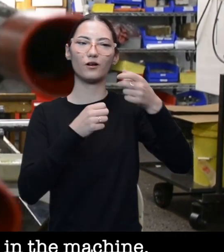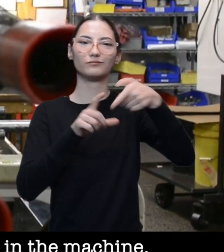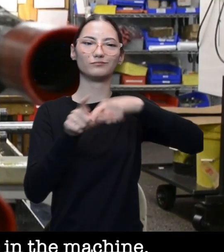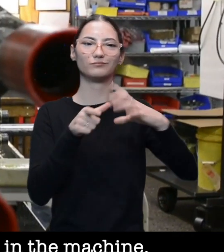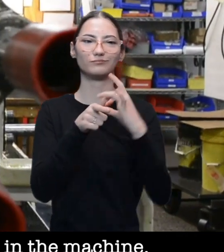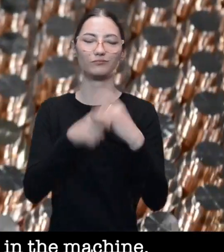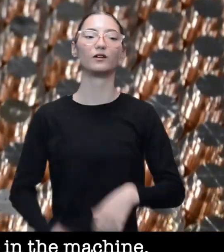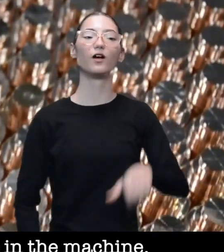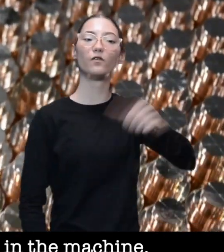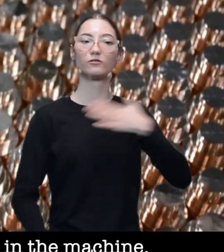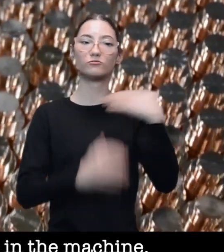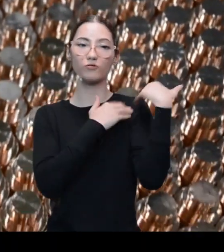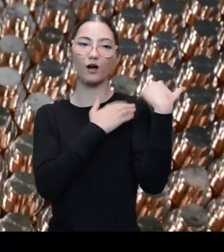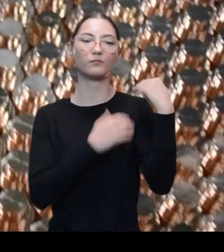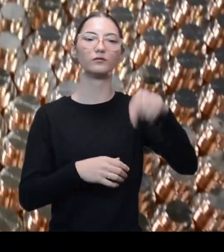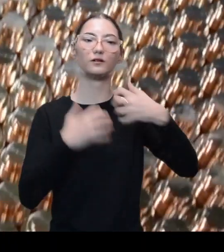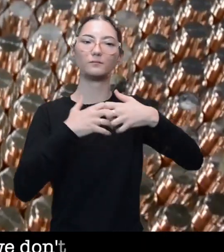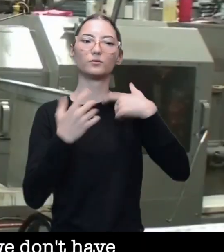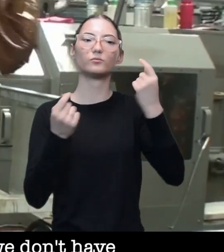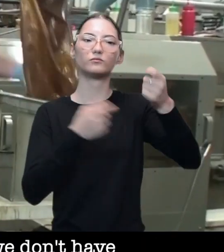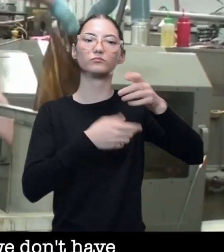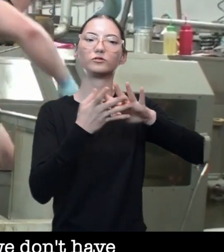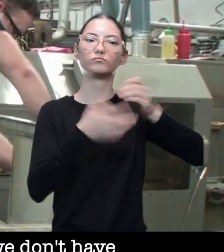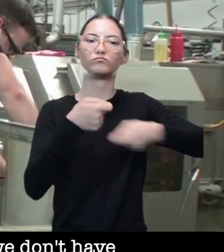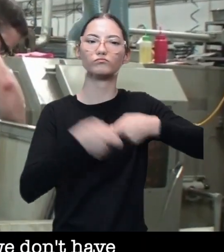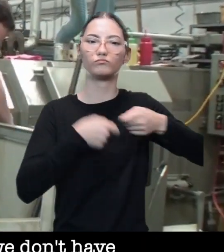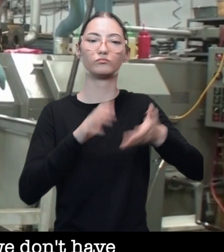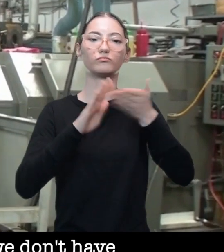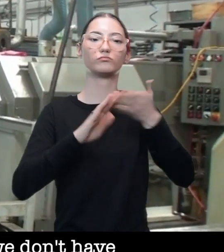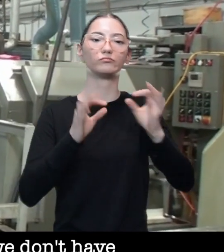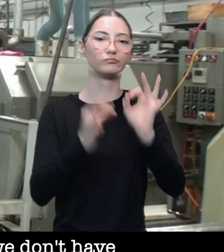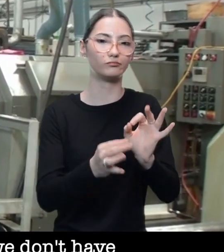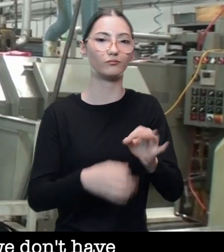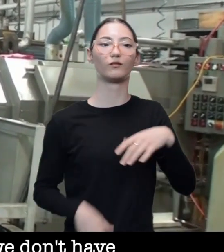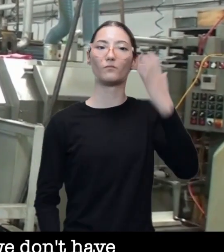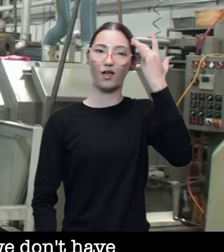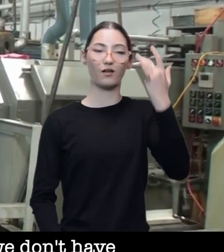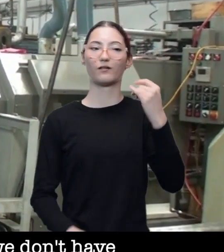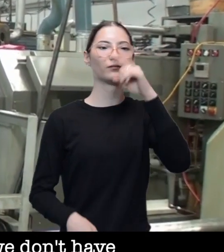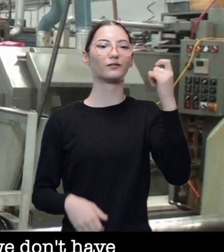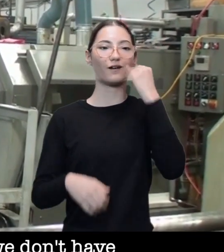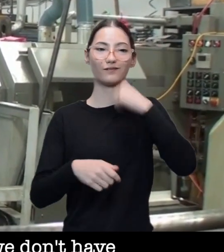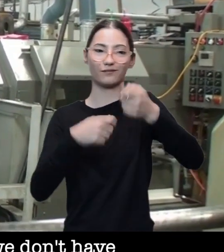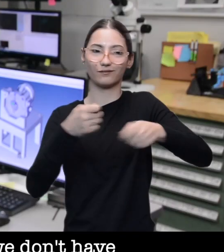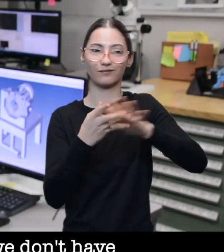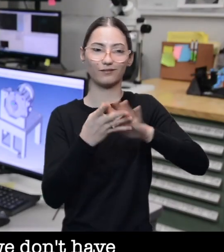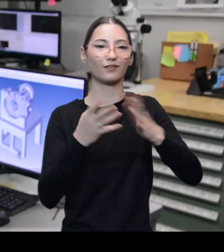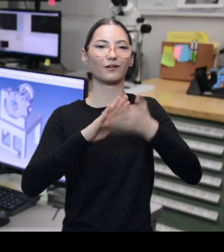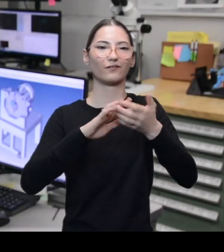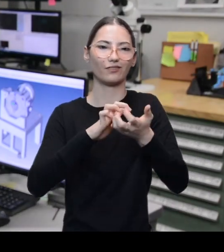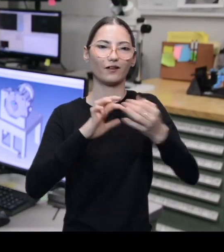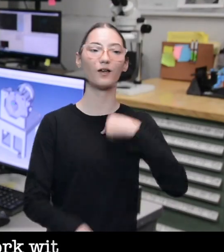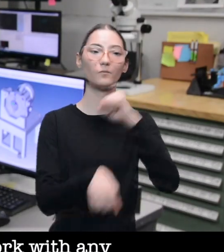battery terminals for electric vehicles. Part of that is also changing the filter so we don't have any issues that could cause an uphold in production. I work in